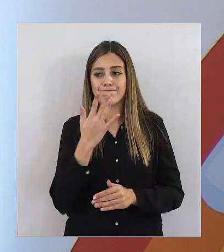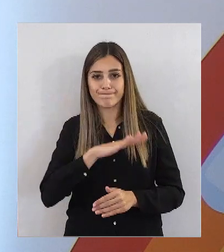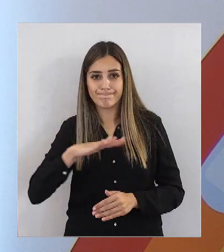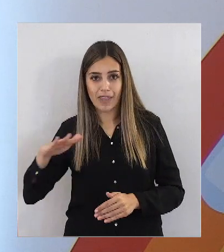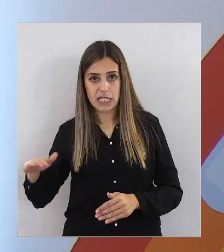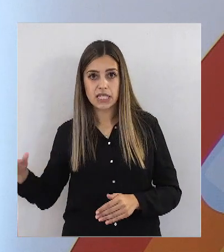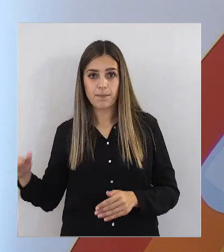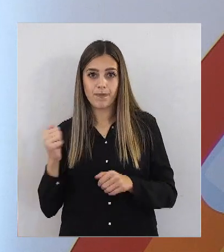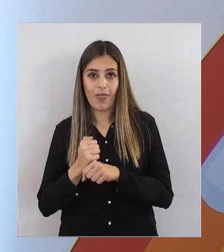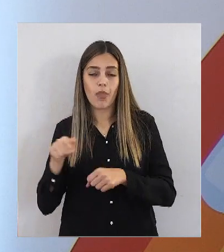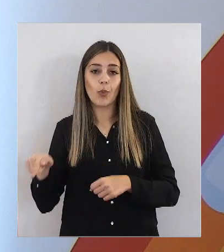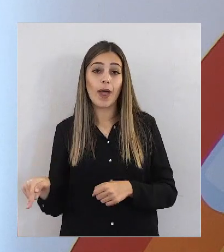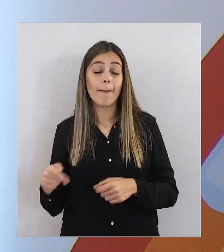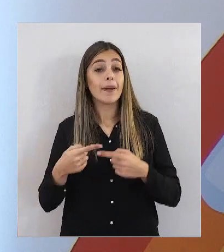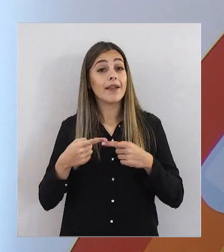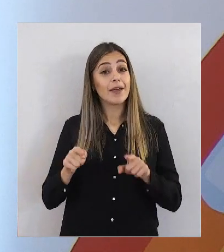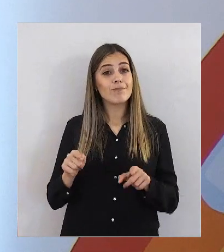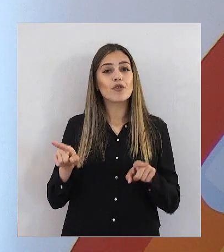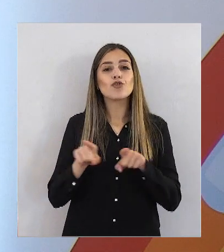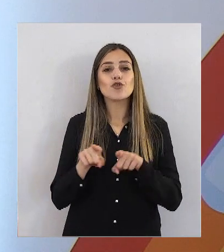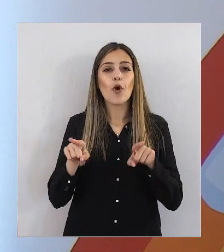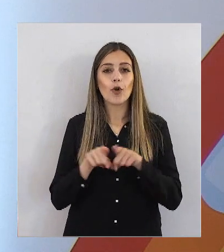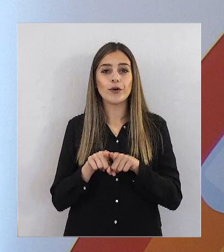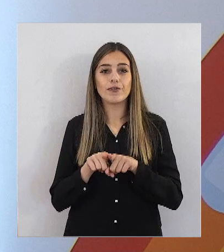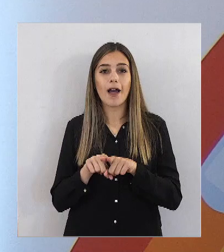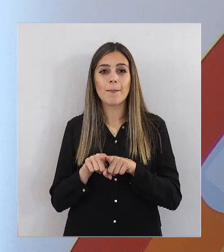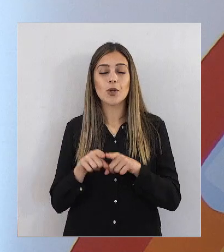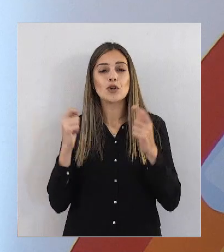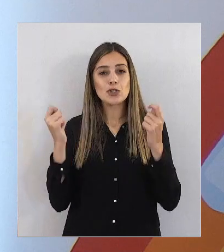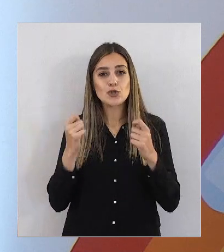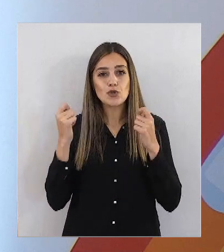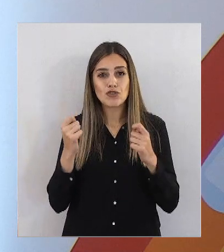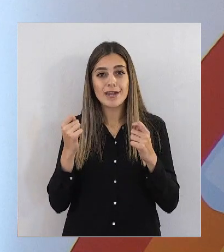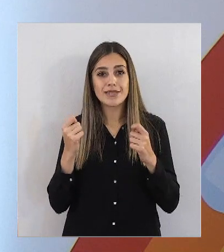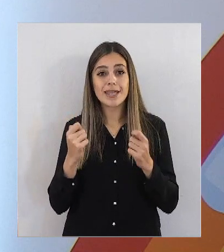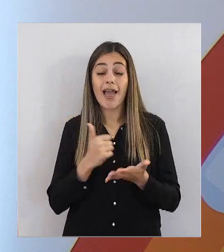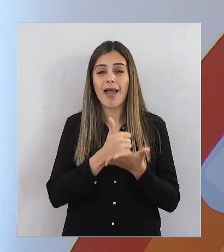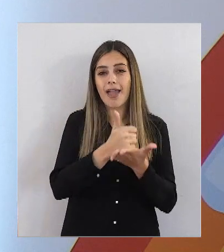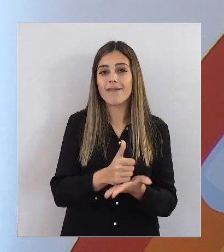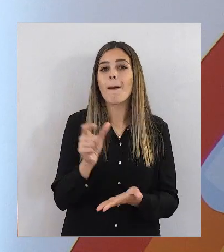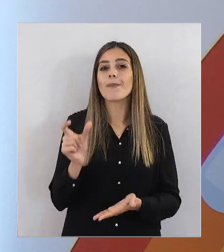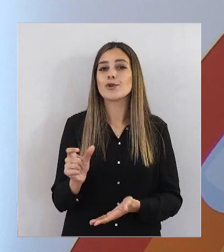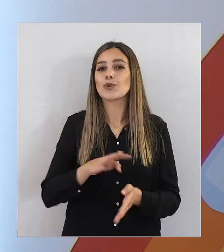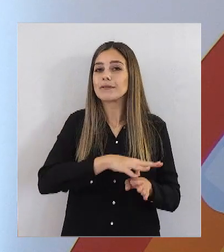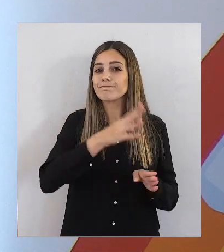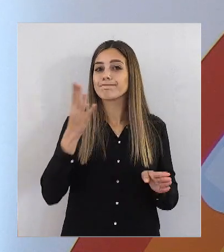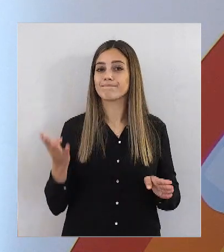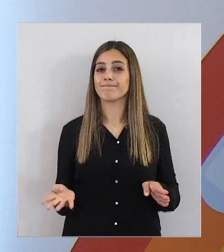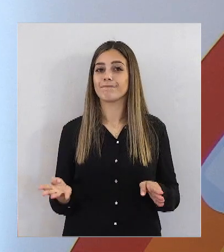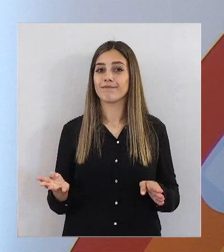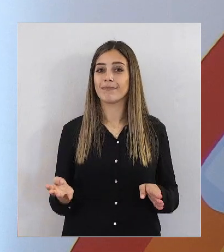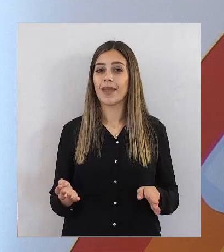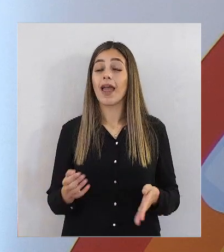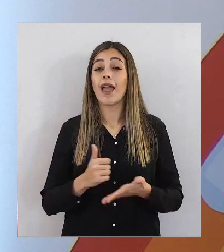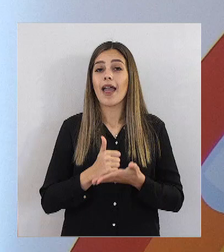have strived to meet the different needs of our clients within the limits of our resources and to ensure that every member of the MDT